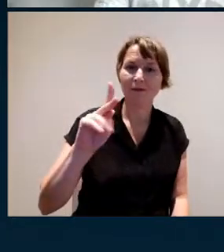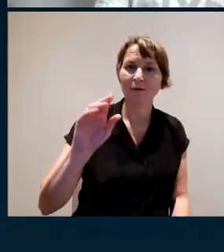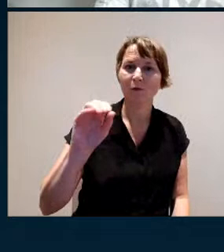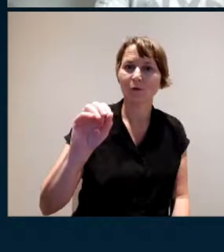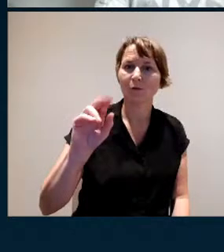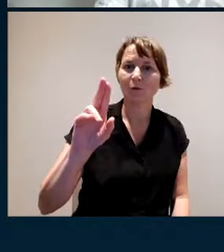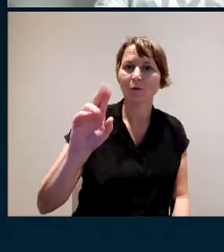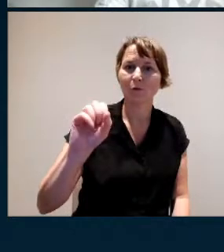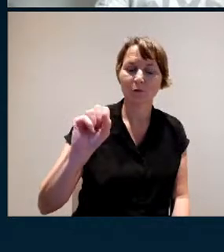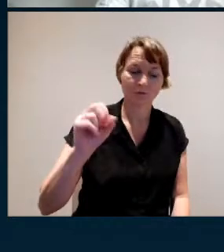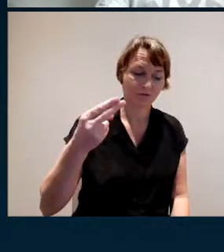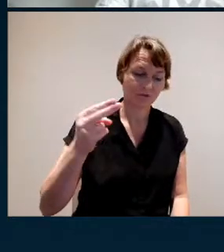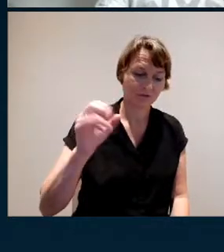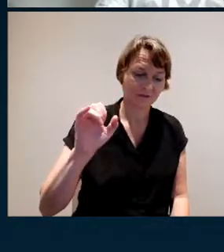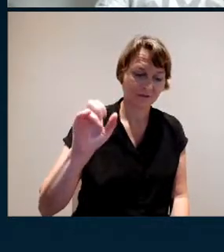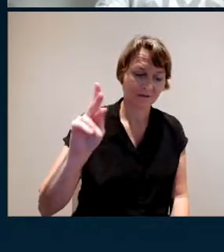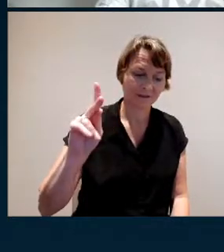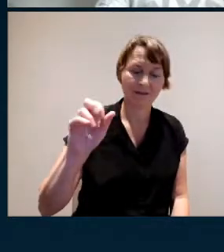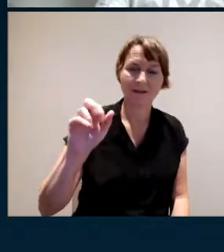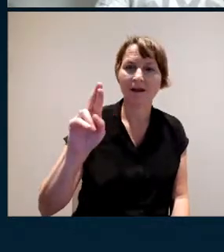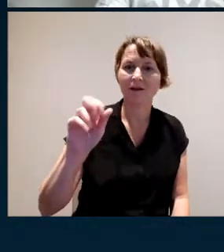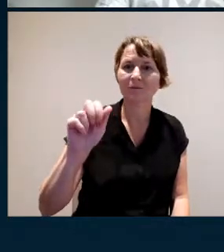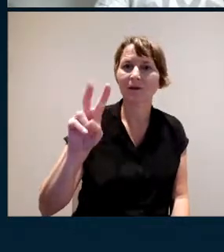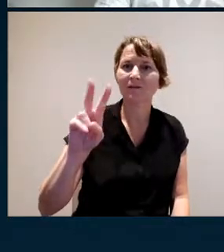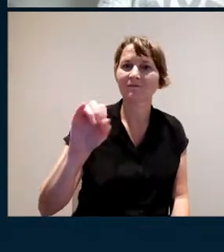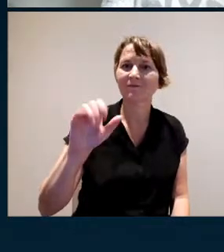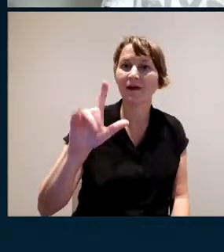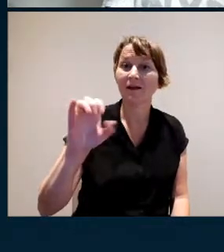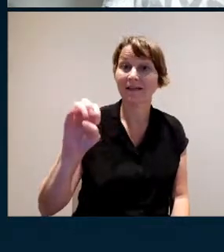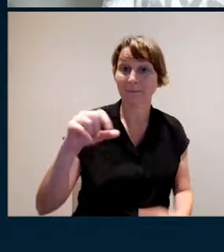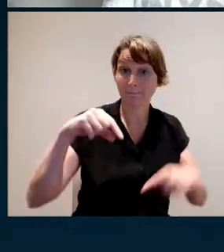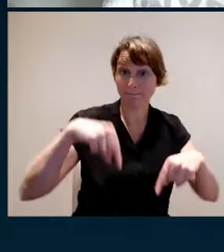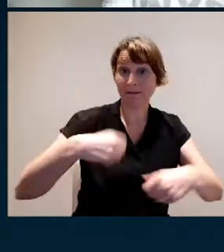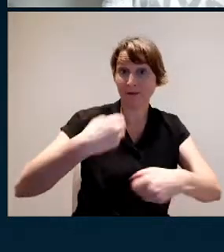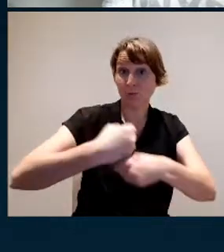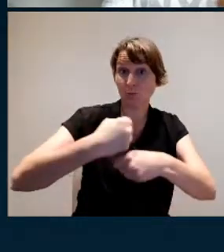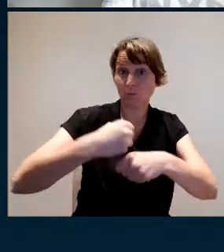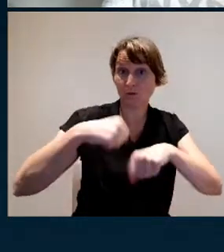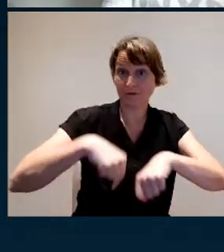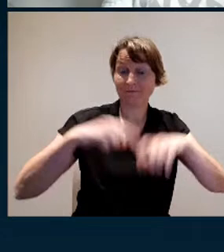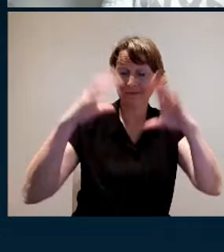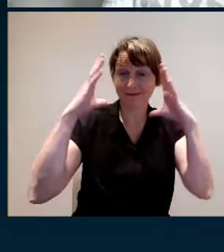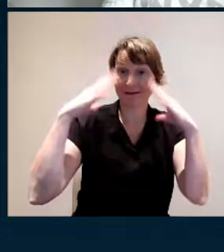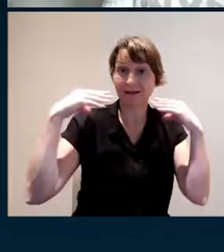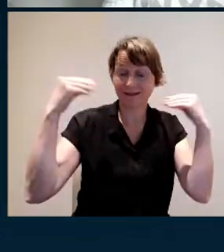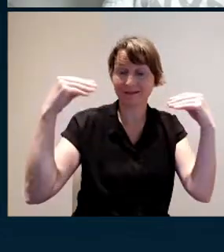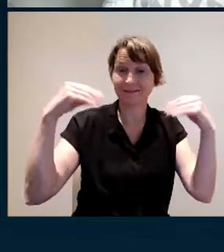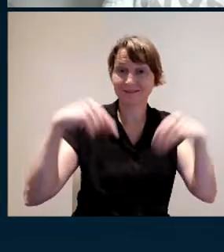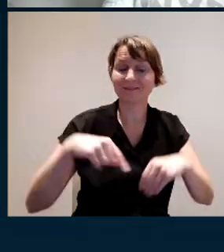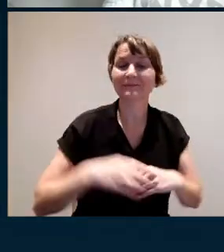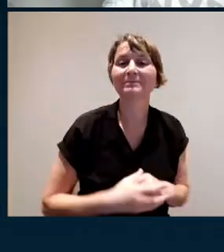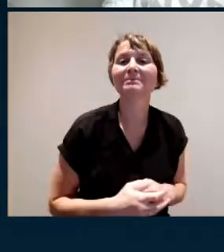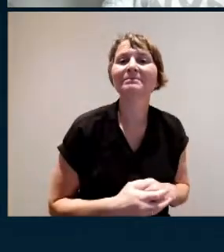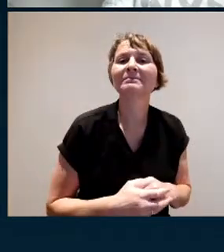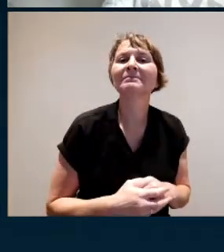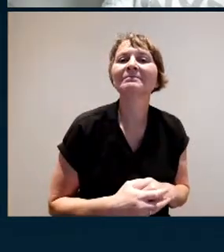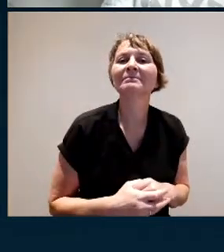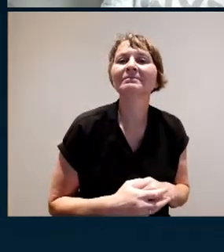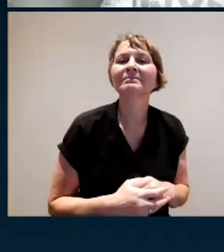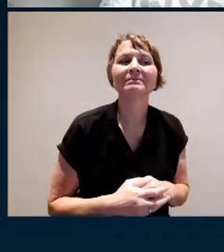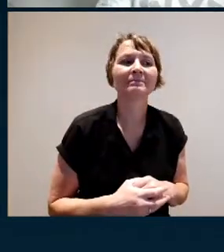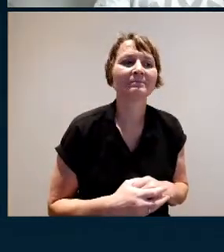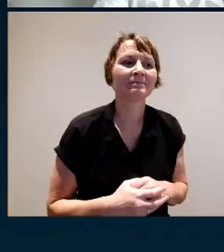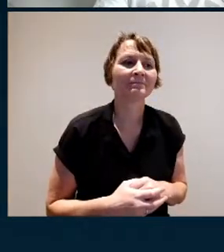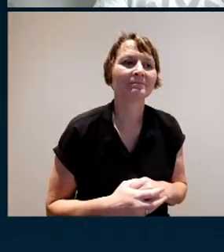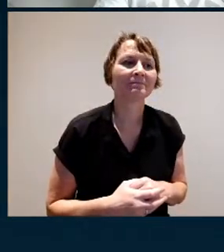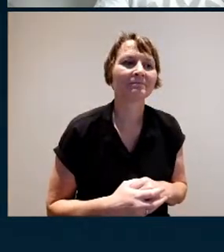I work for Capgemini Netherlands here, and I'm working for mostly clients who